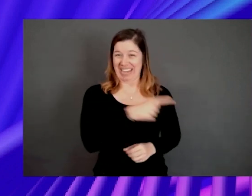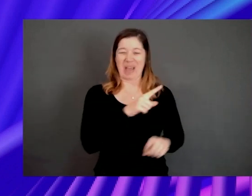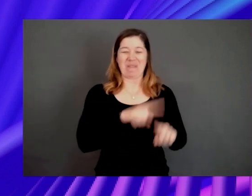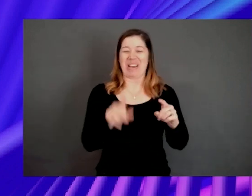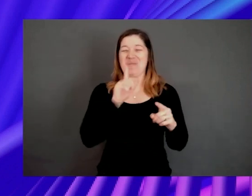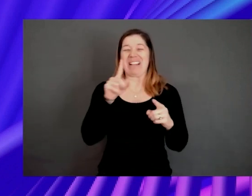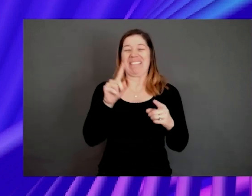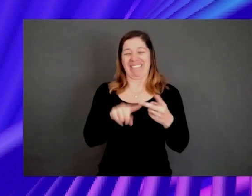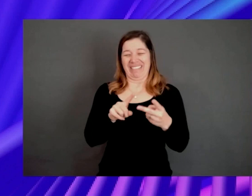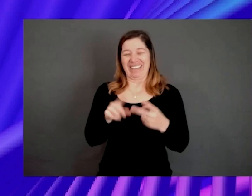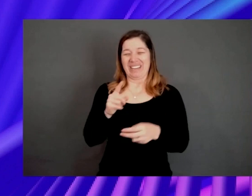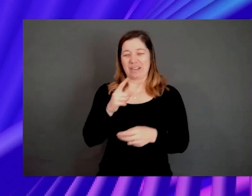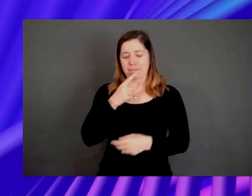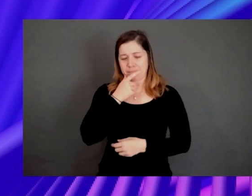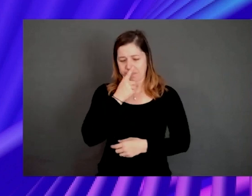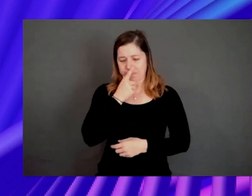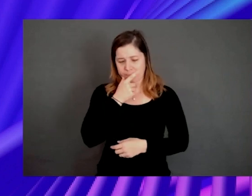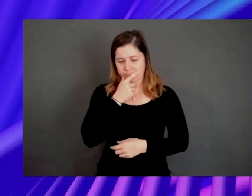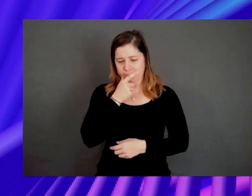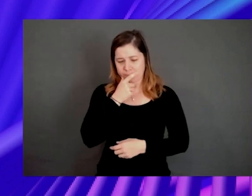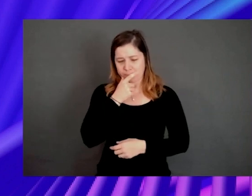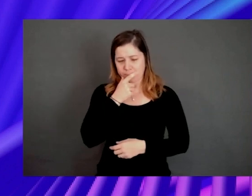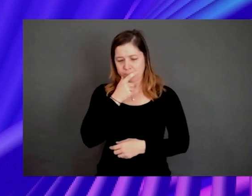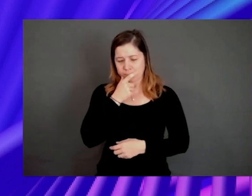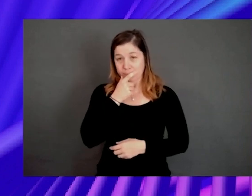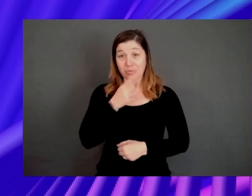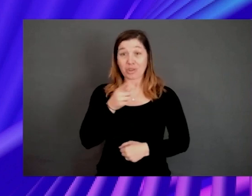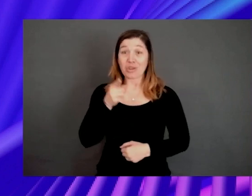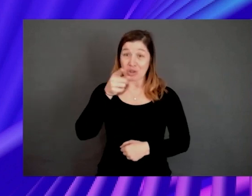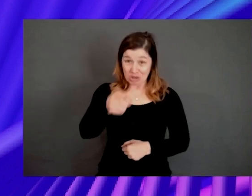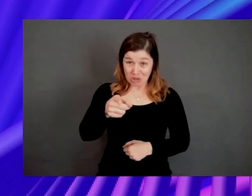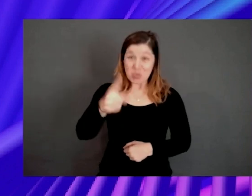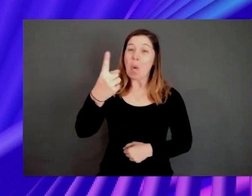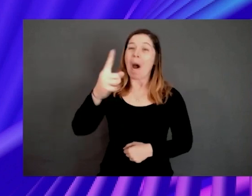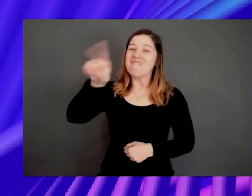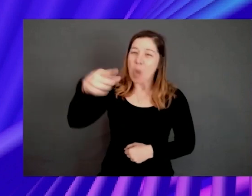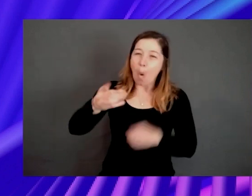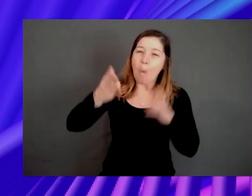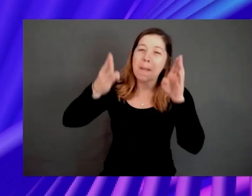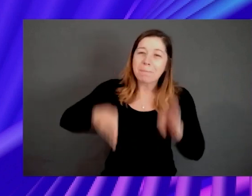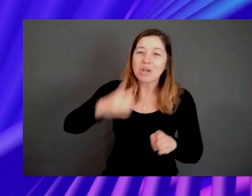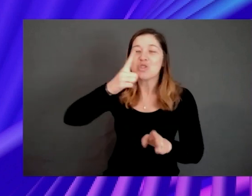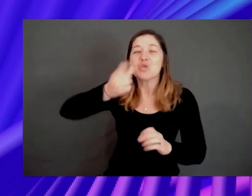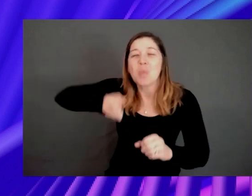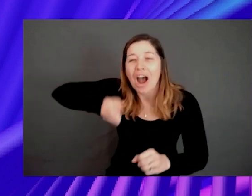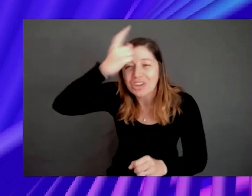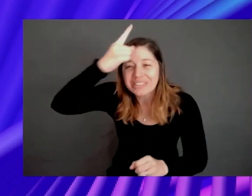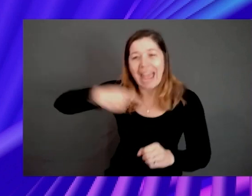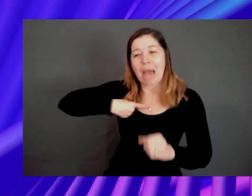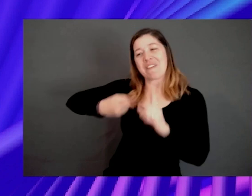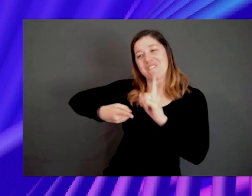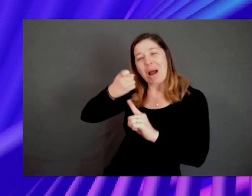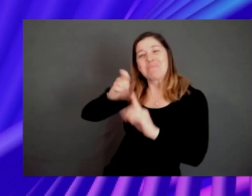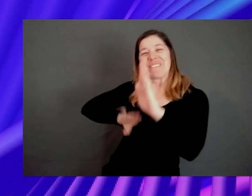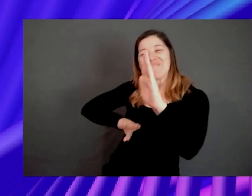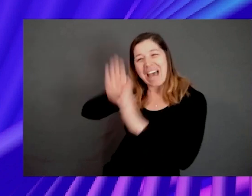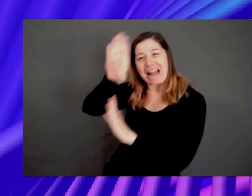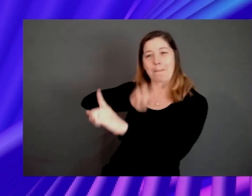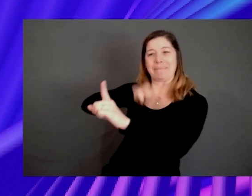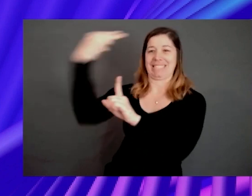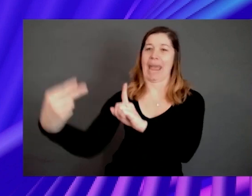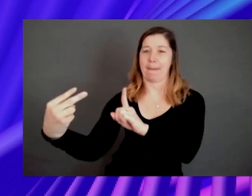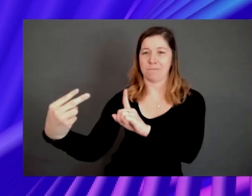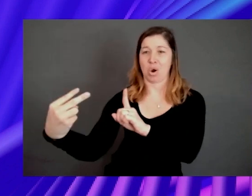only people who's ever gotten me from a development standpoint, because I'm one of these weirdos, I'll call myself. Oh, yeah, you